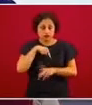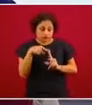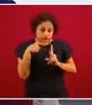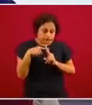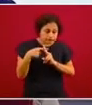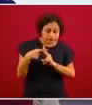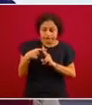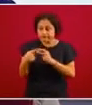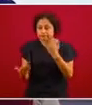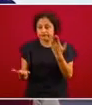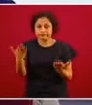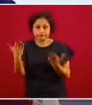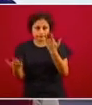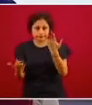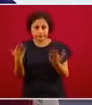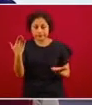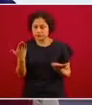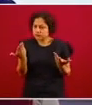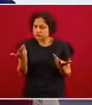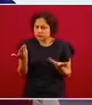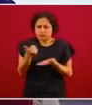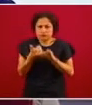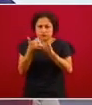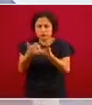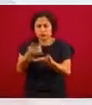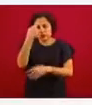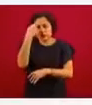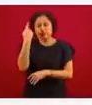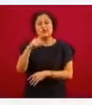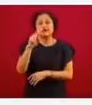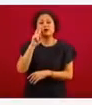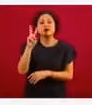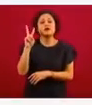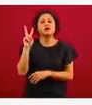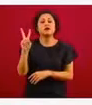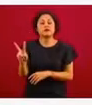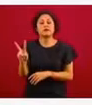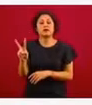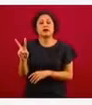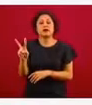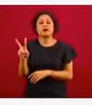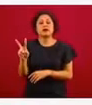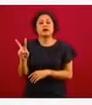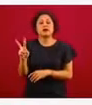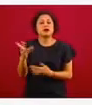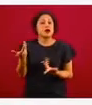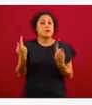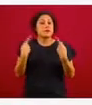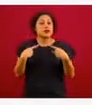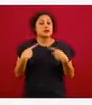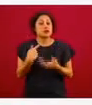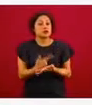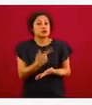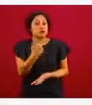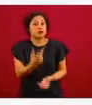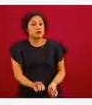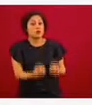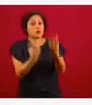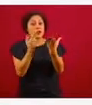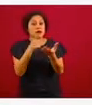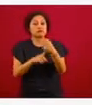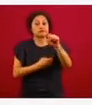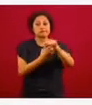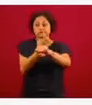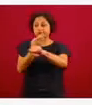We can also compare the fatality rate between states, and this allows us to observe